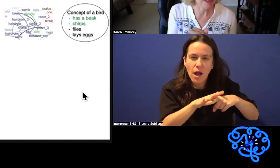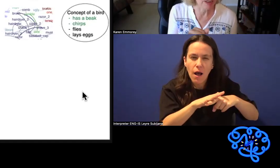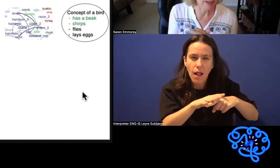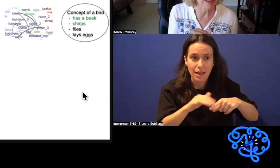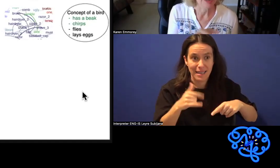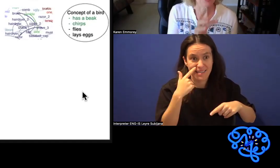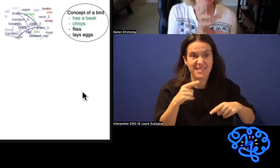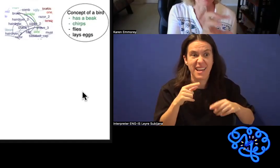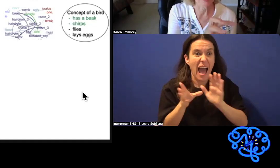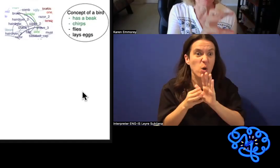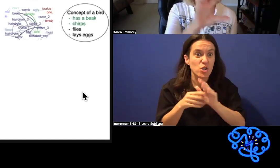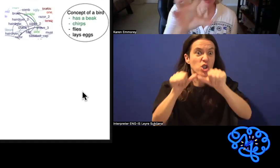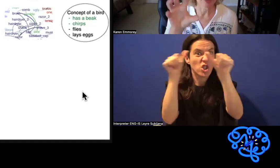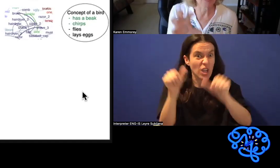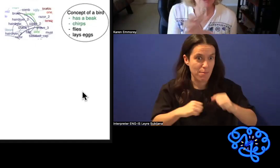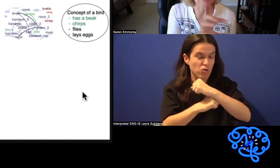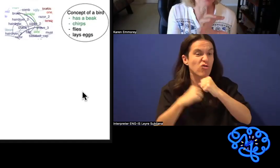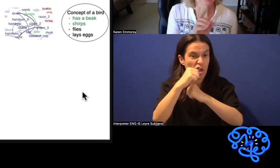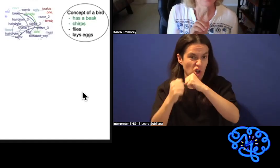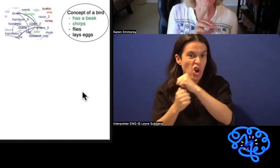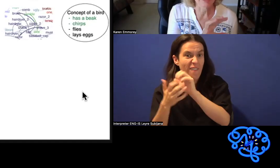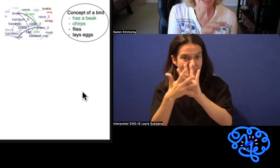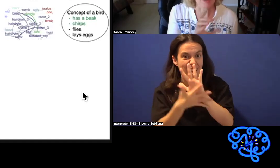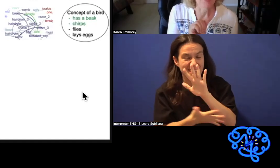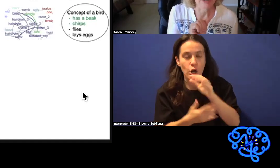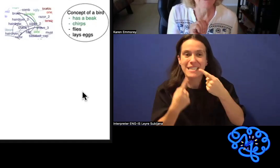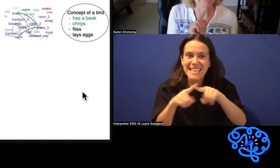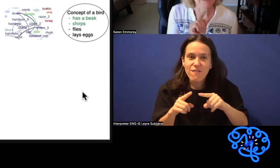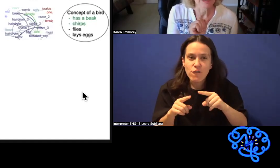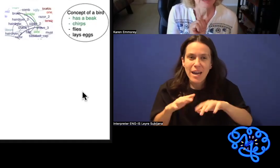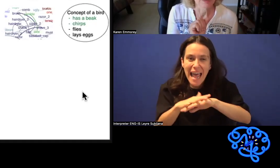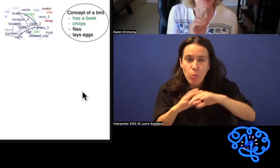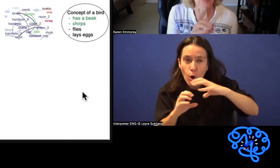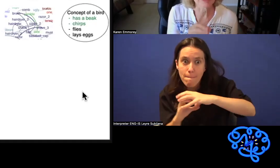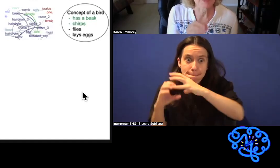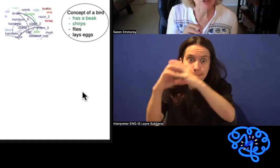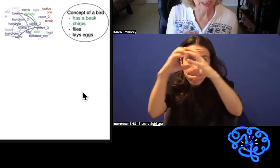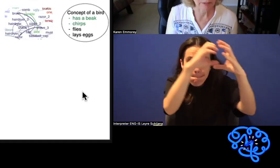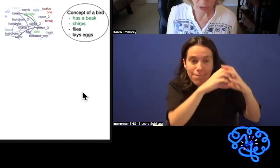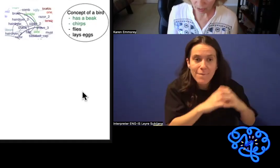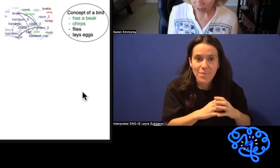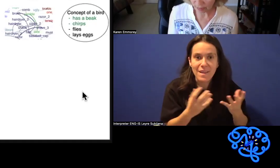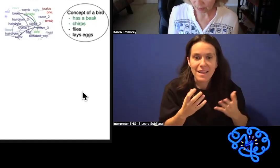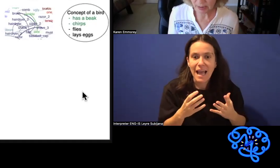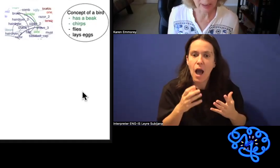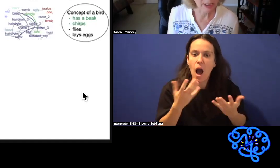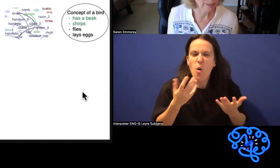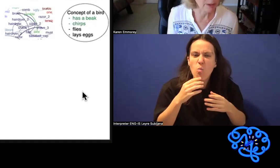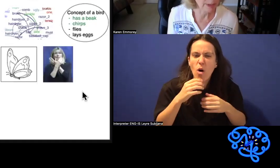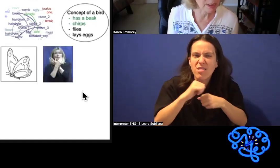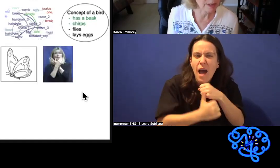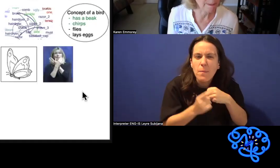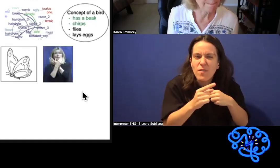of the lexicon in terms of these different networks and how what types of semantic features are selected